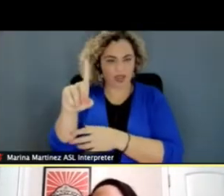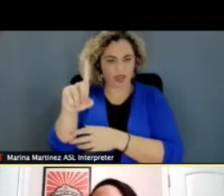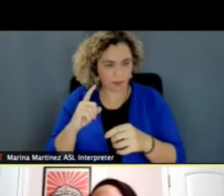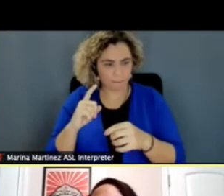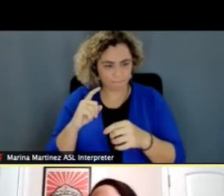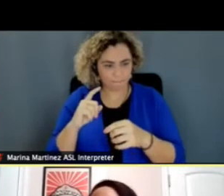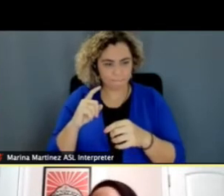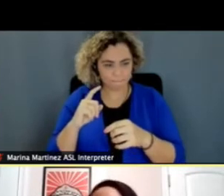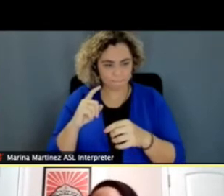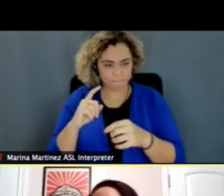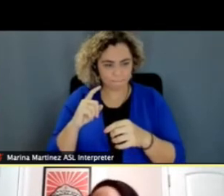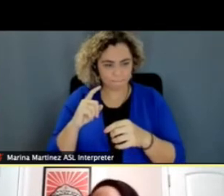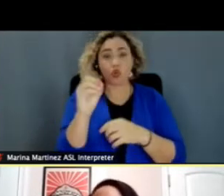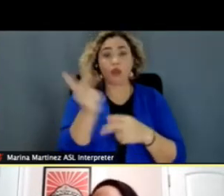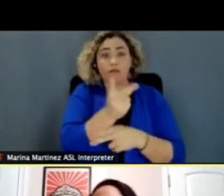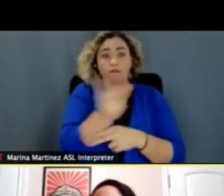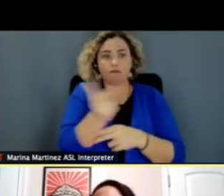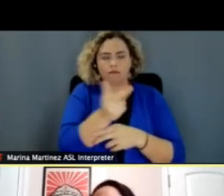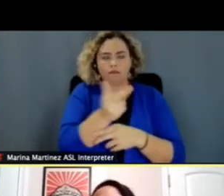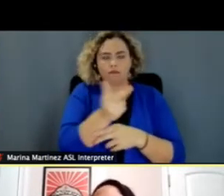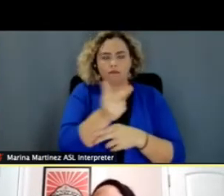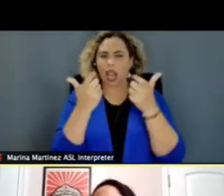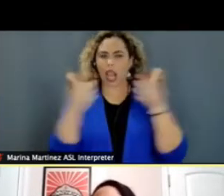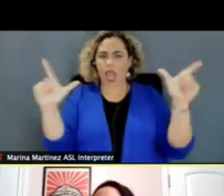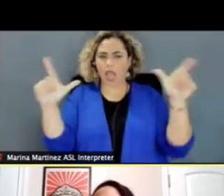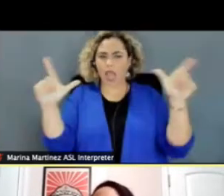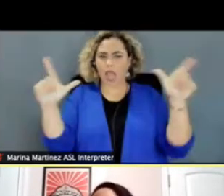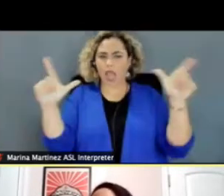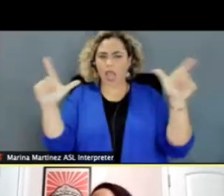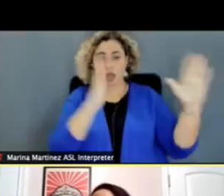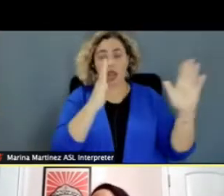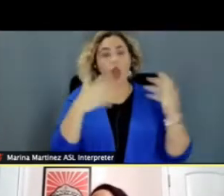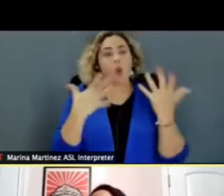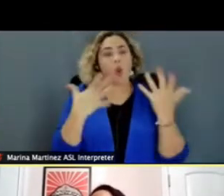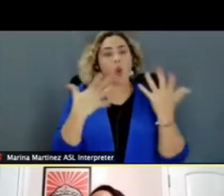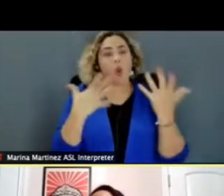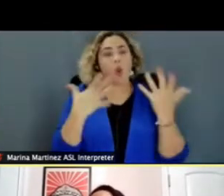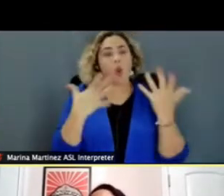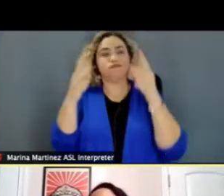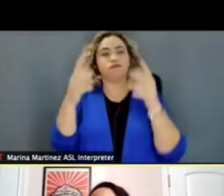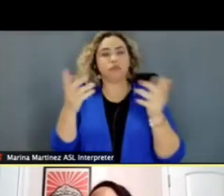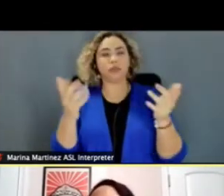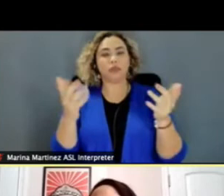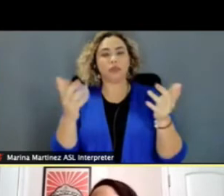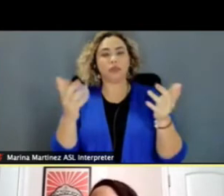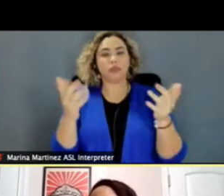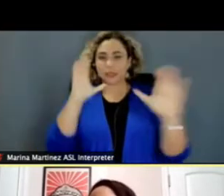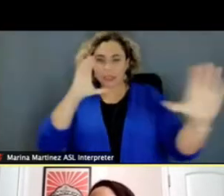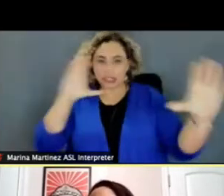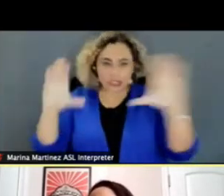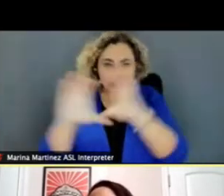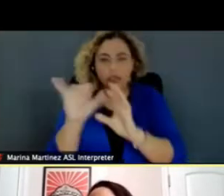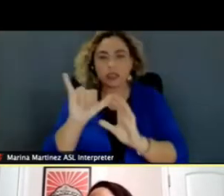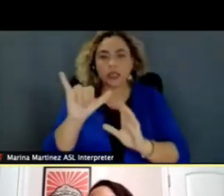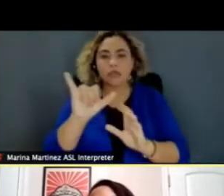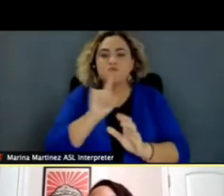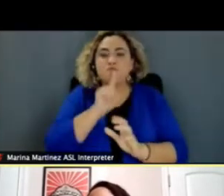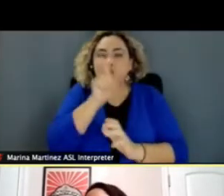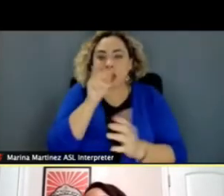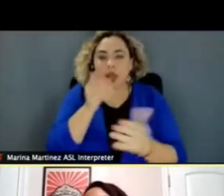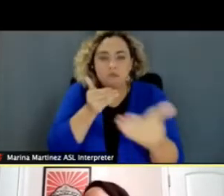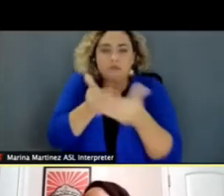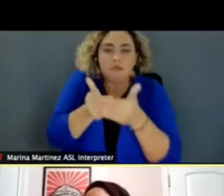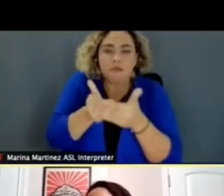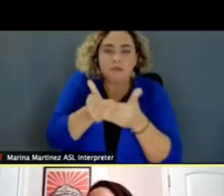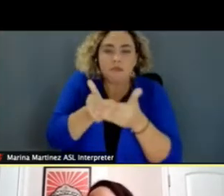So they're very large, and I wanted to create these very close up, intimate shots of how